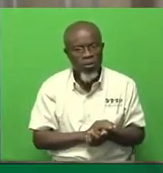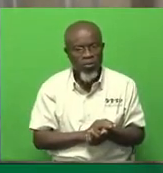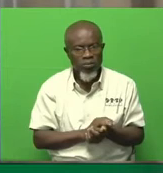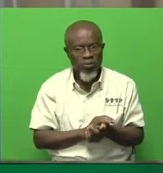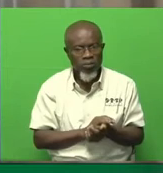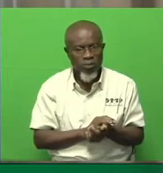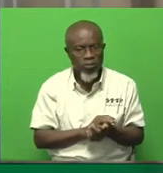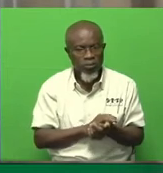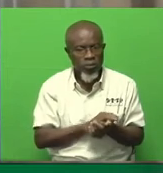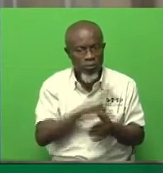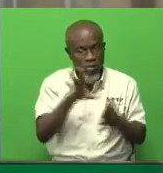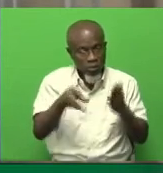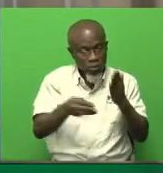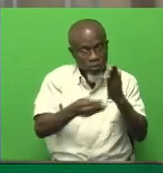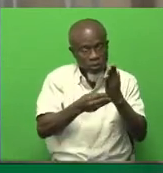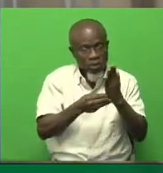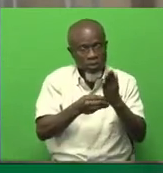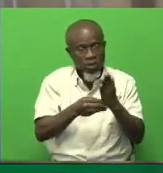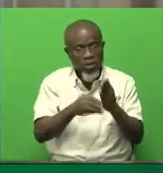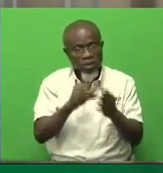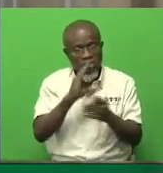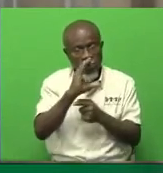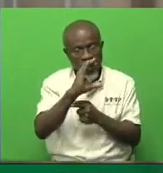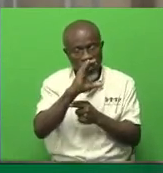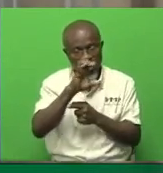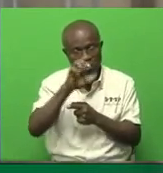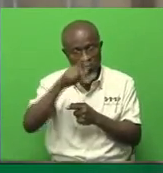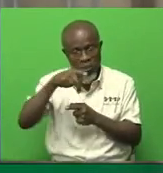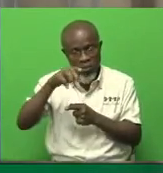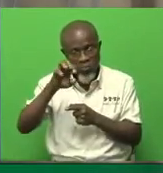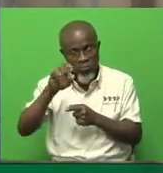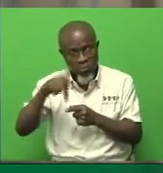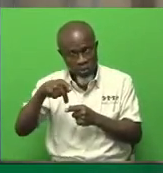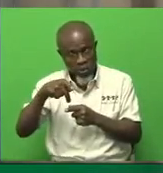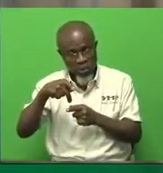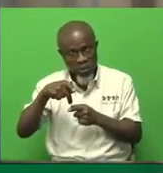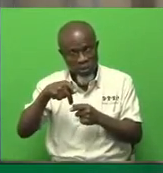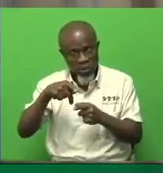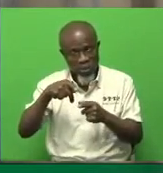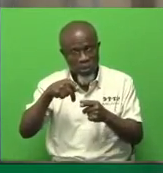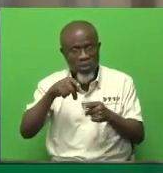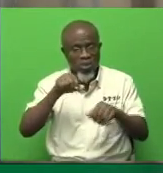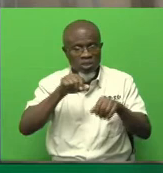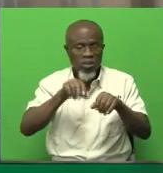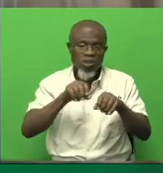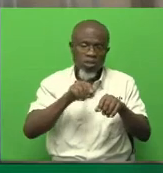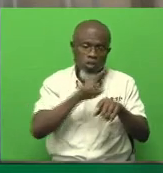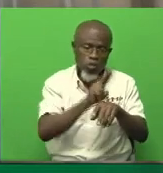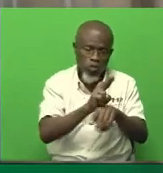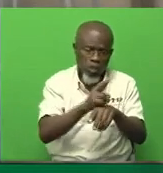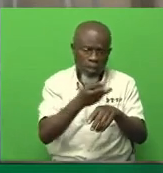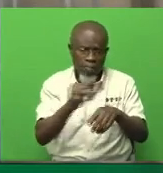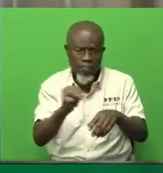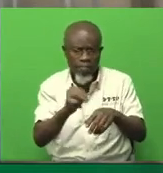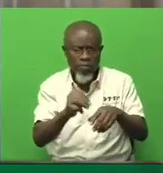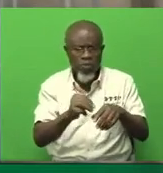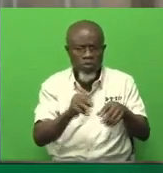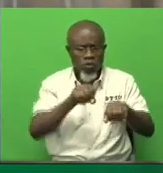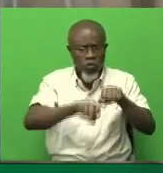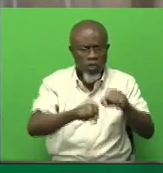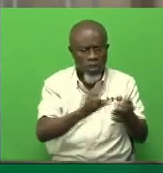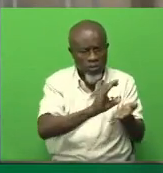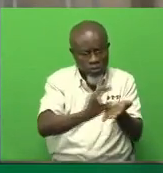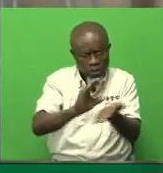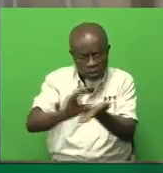to ensure that the smaller water courses are cleared and maintained so that this flooding issue that we have would not be as bad as it is